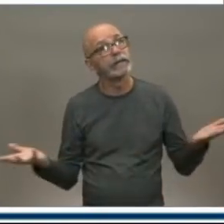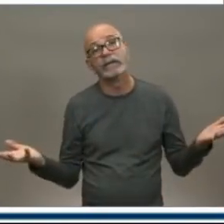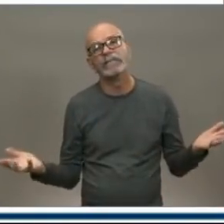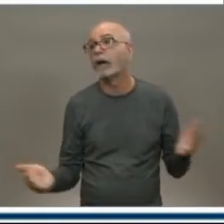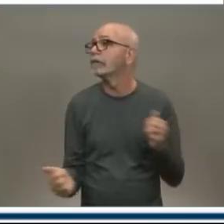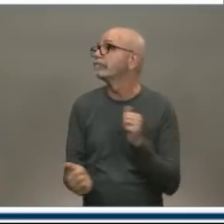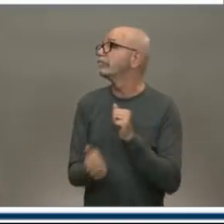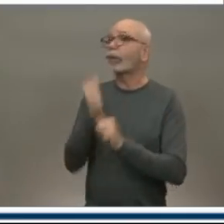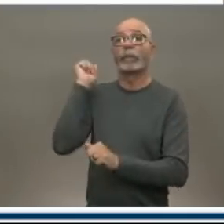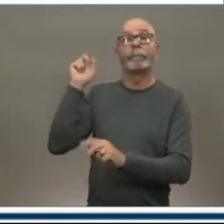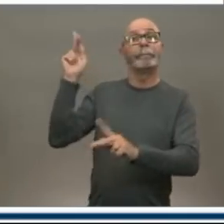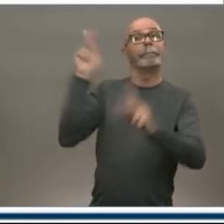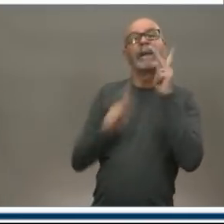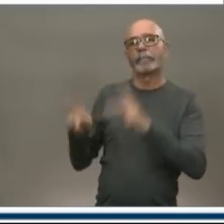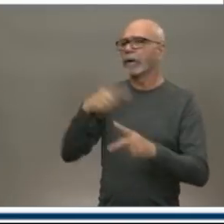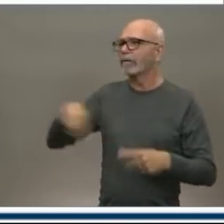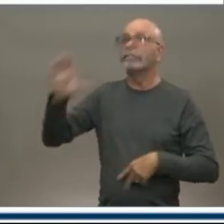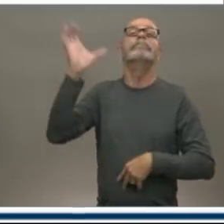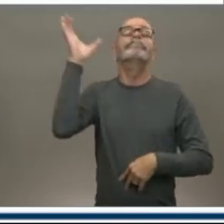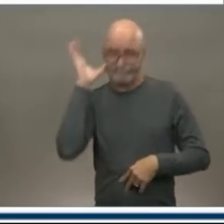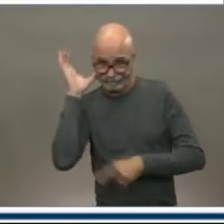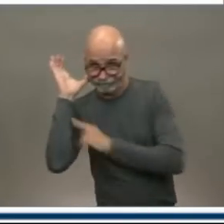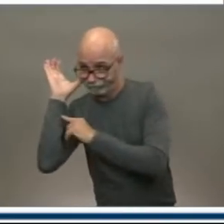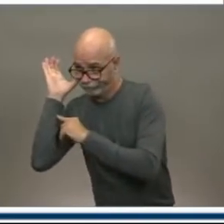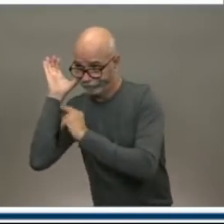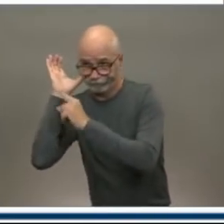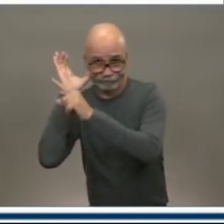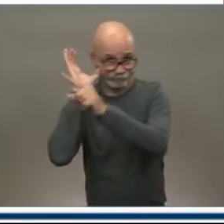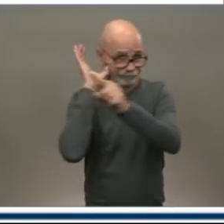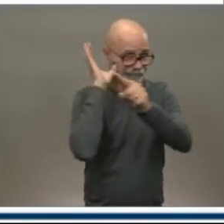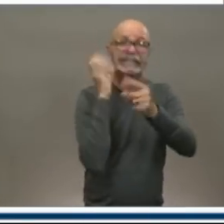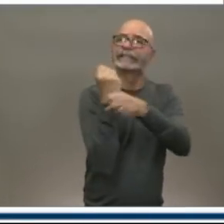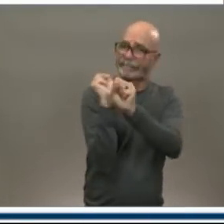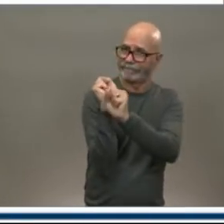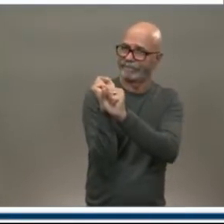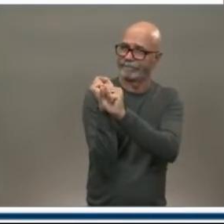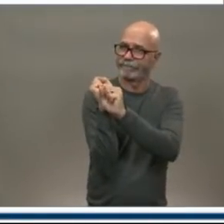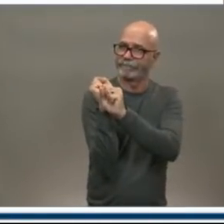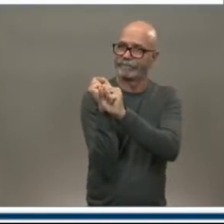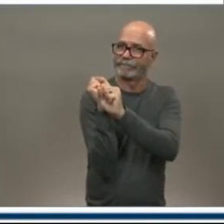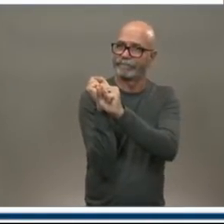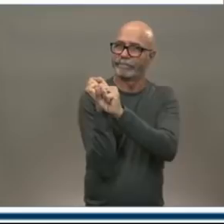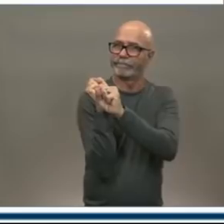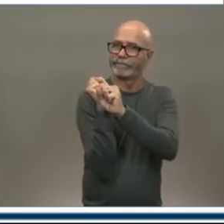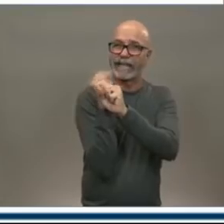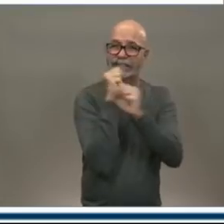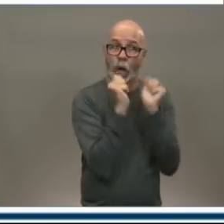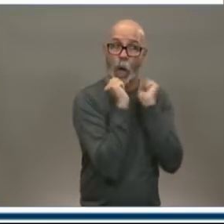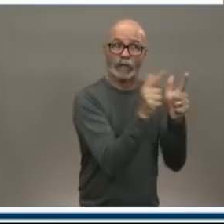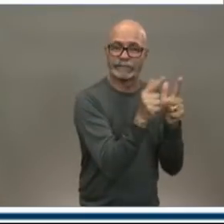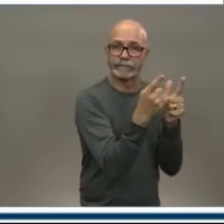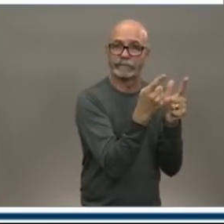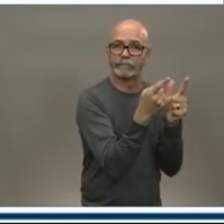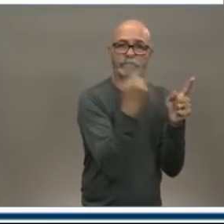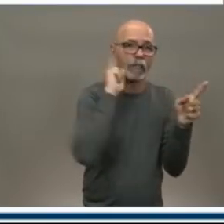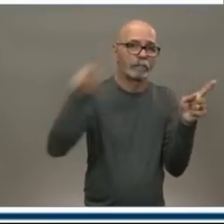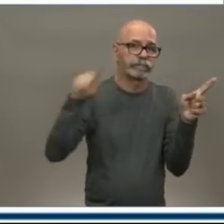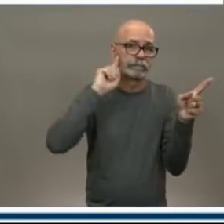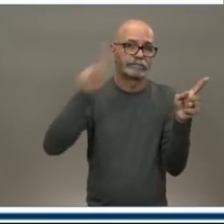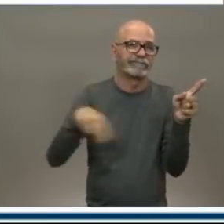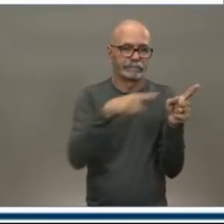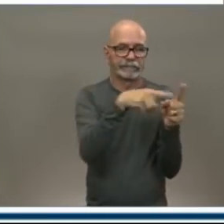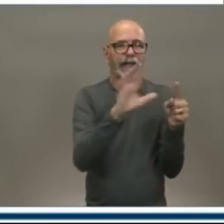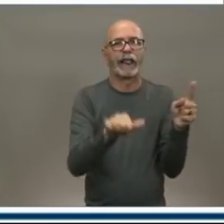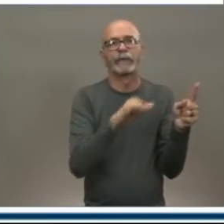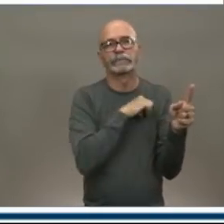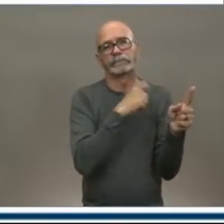people did what they needed to do to keep Halloween safe, that not everybody was taking that same attitude. If